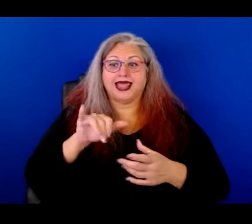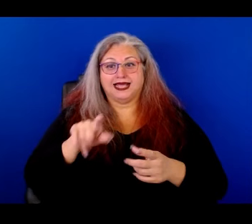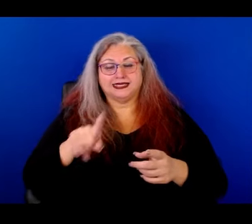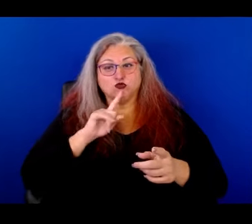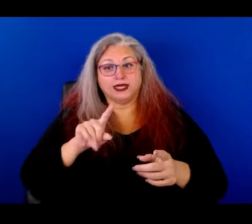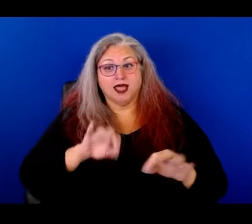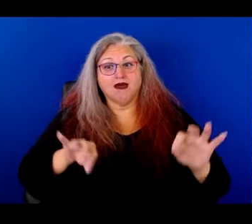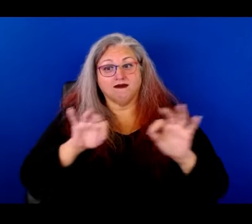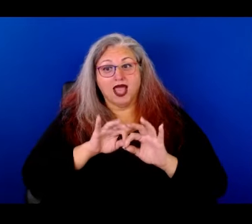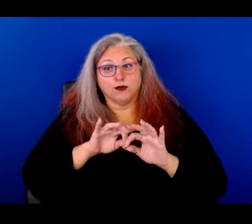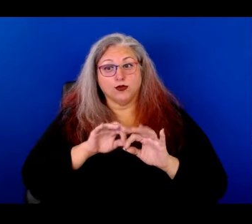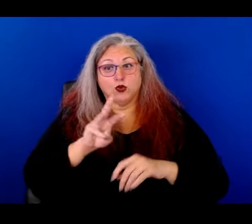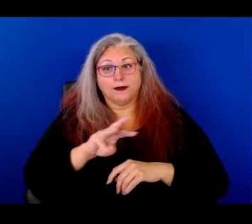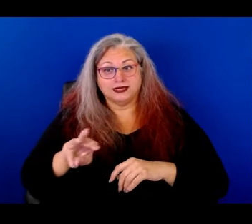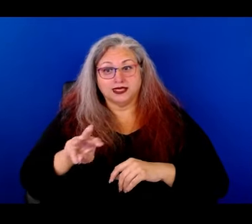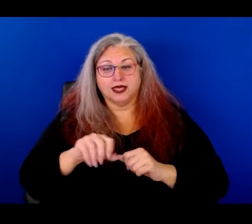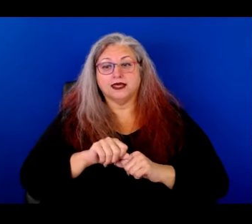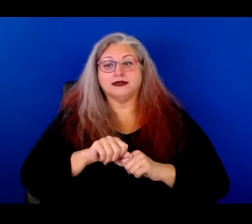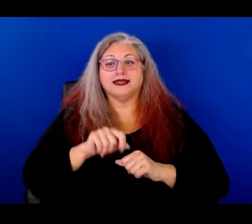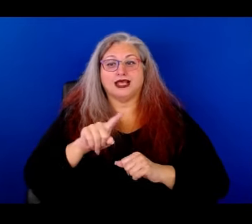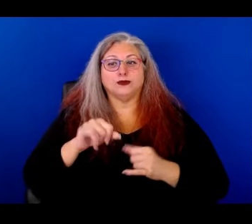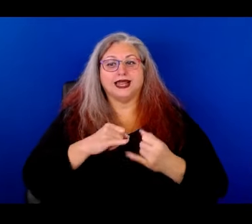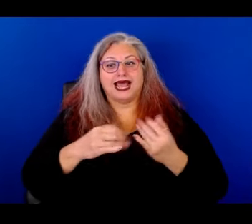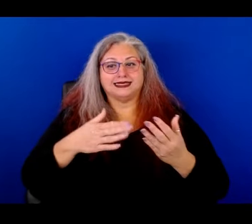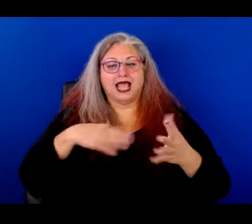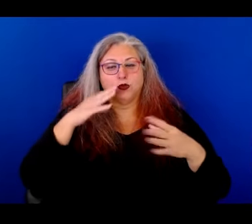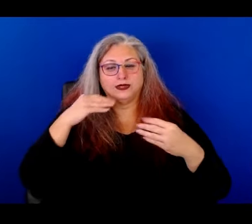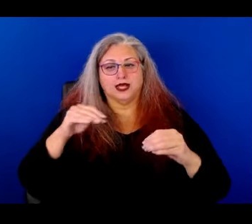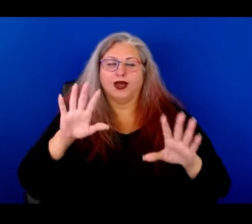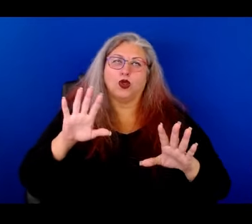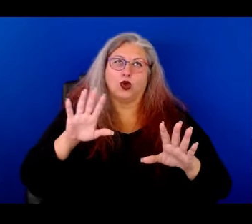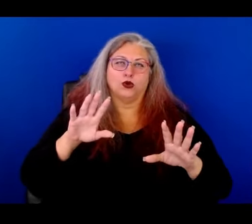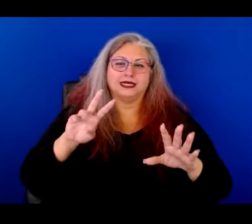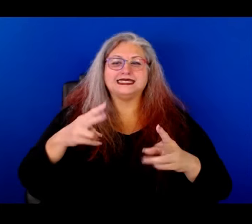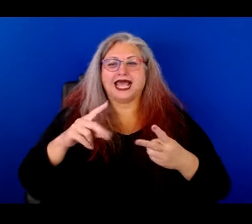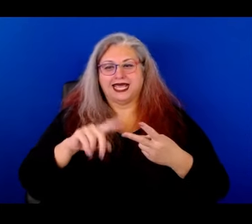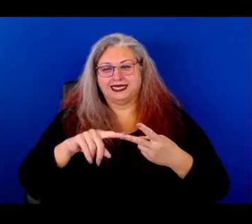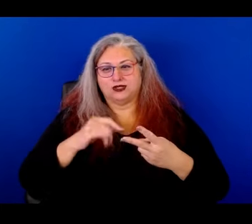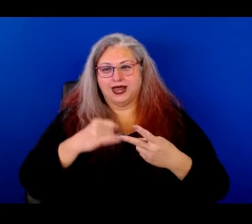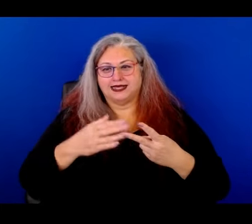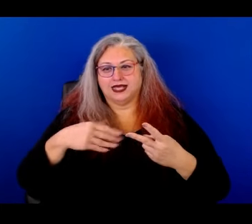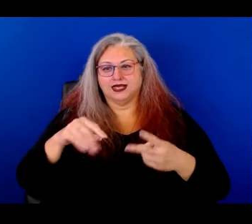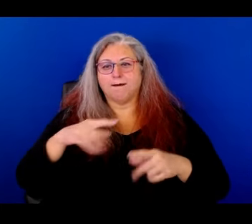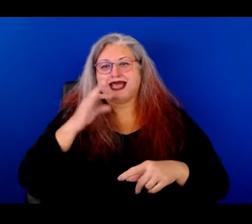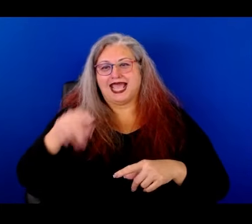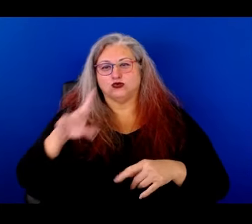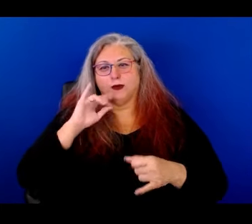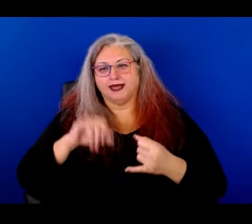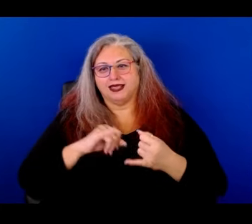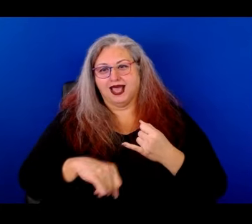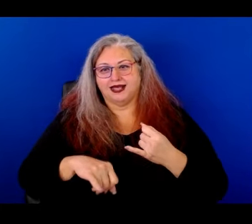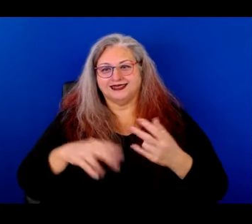a valuable website. It'll be the last thing I sell. Well, no, it'll be the second to last thing I sell. The cats will be